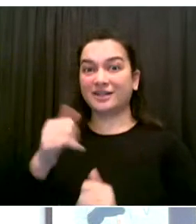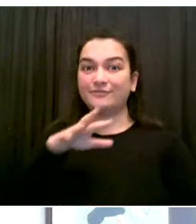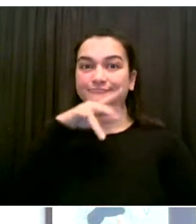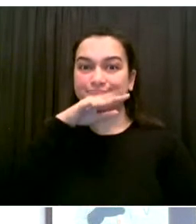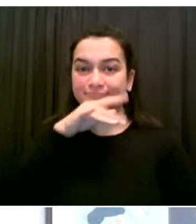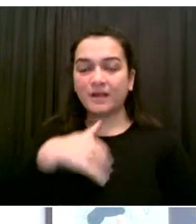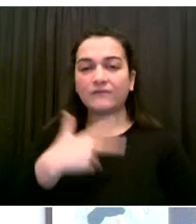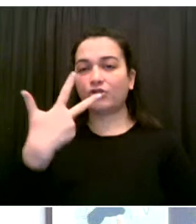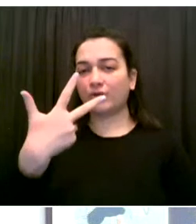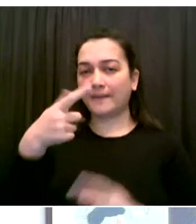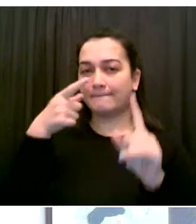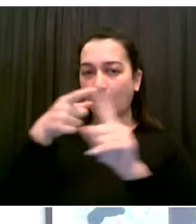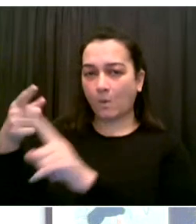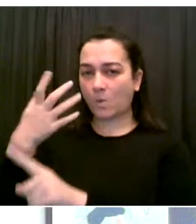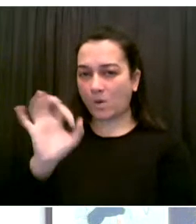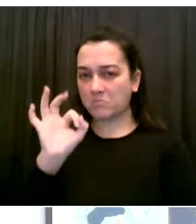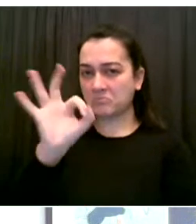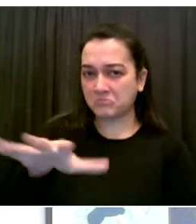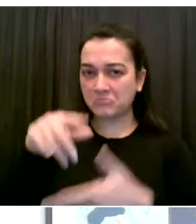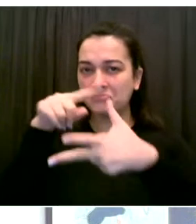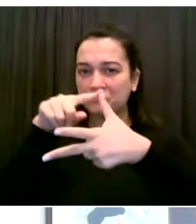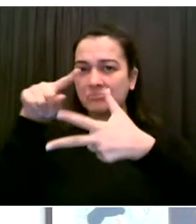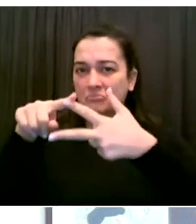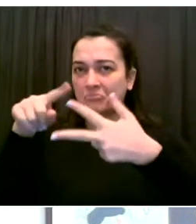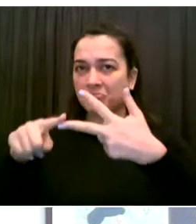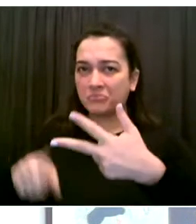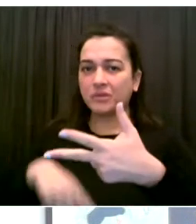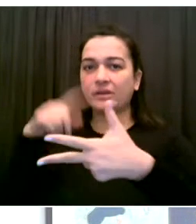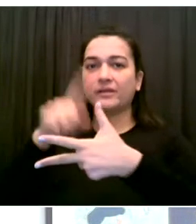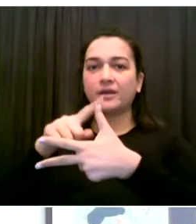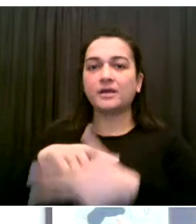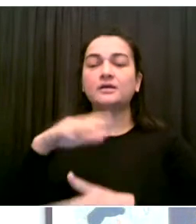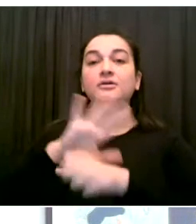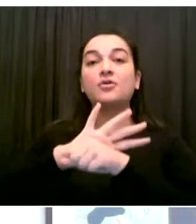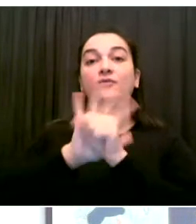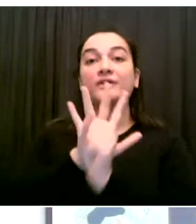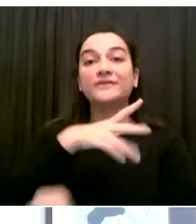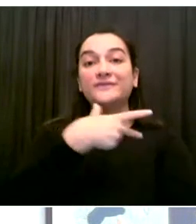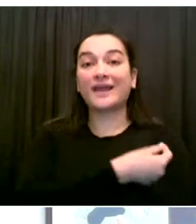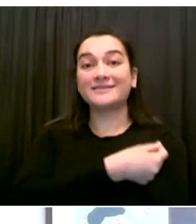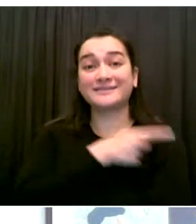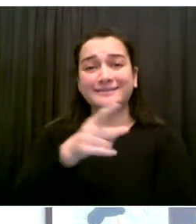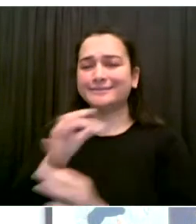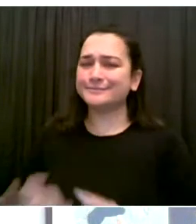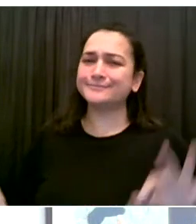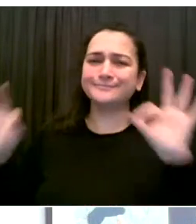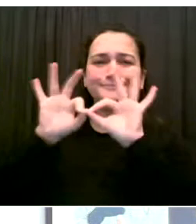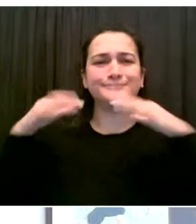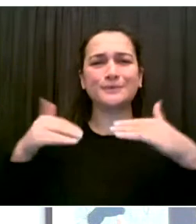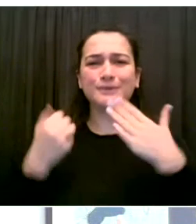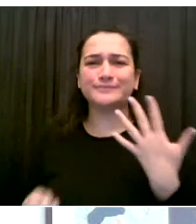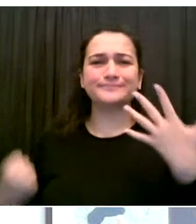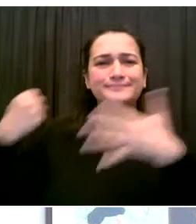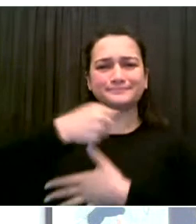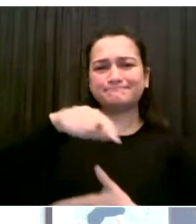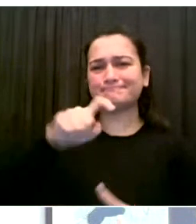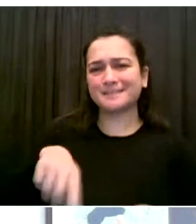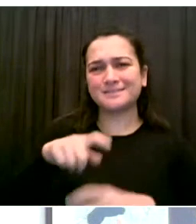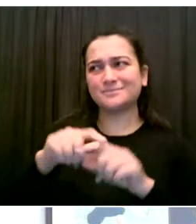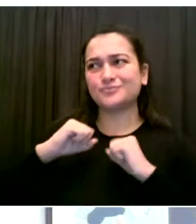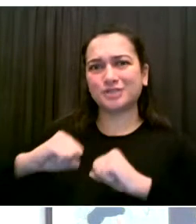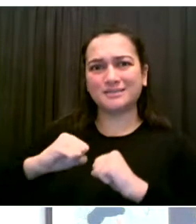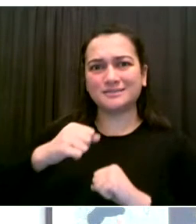vaccination efforts remains an urgent priority for us to protect New Yorkers. And that's why we are proceeding with administering